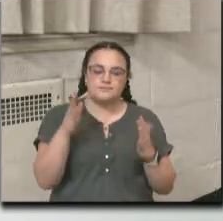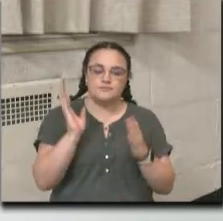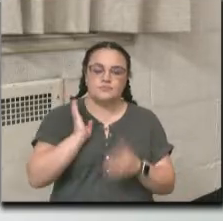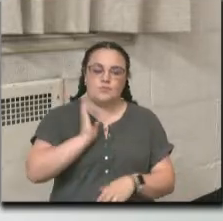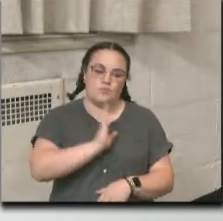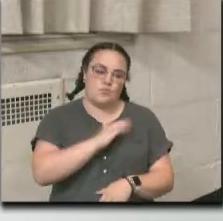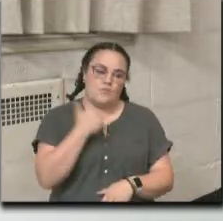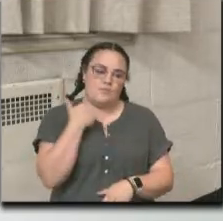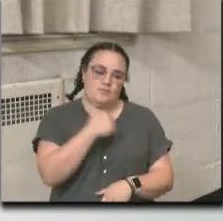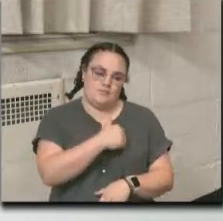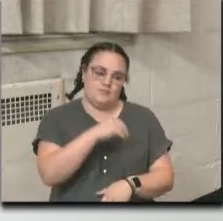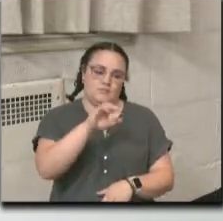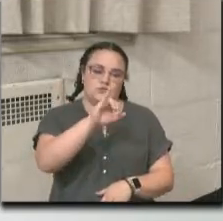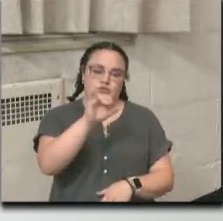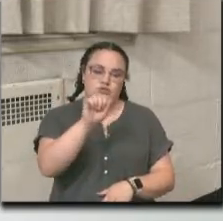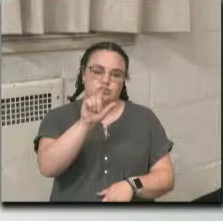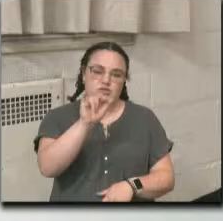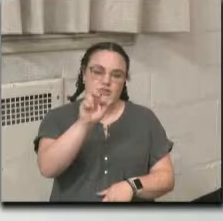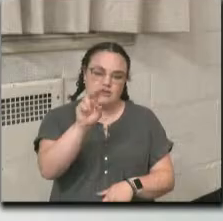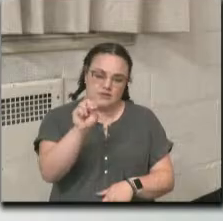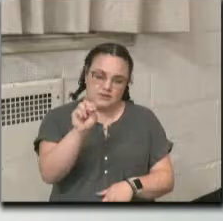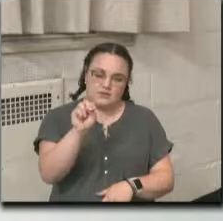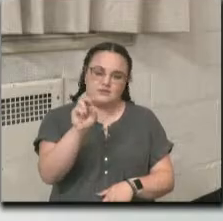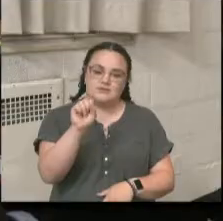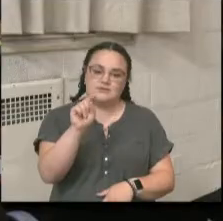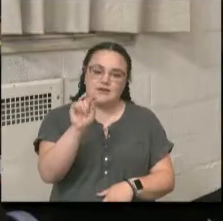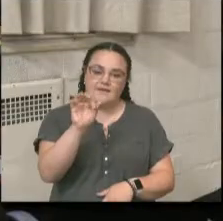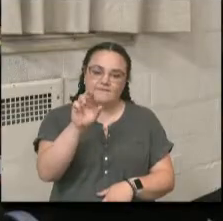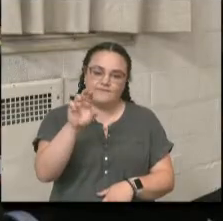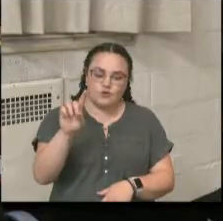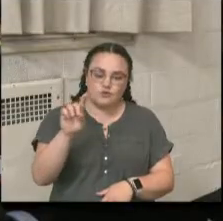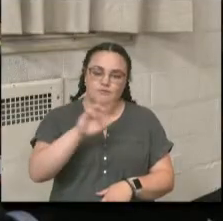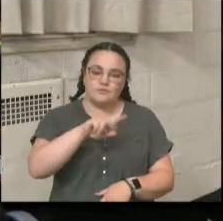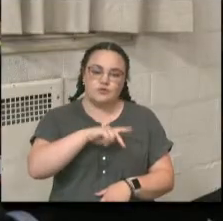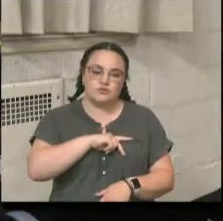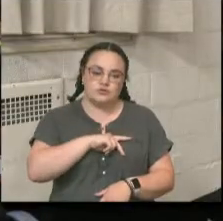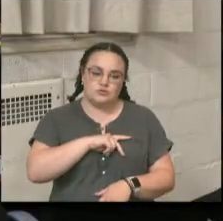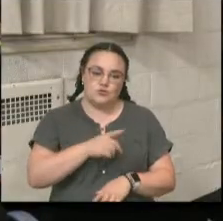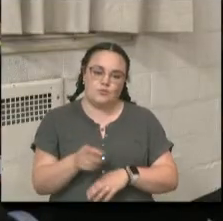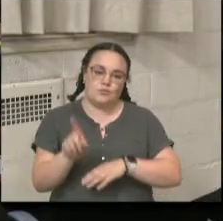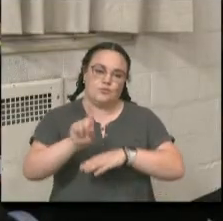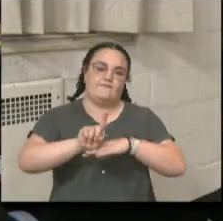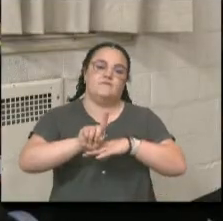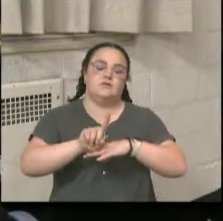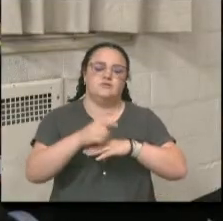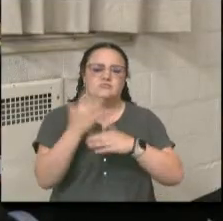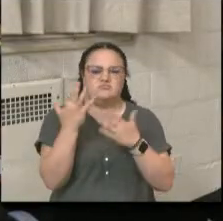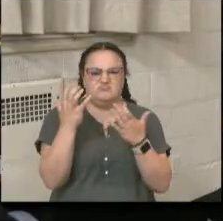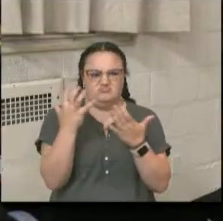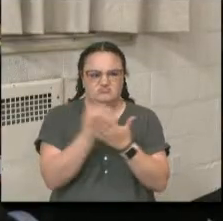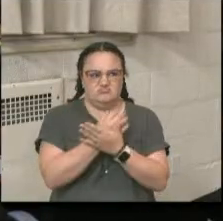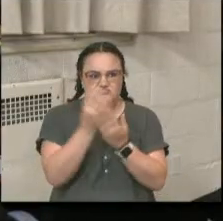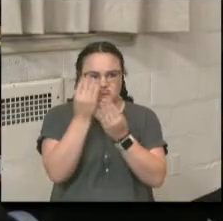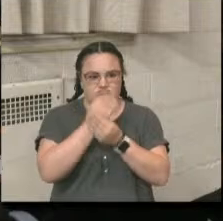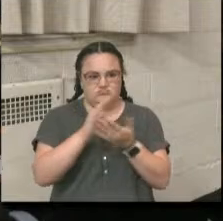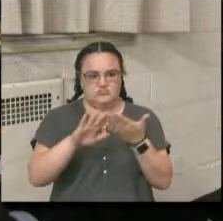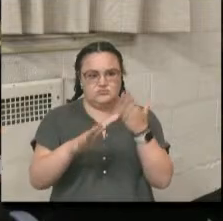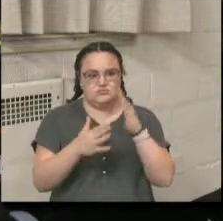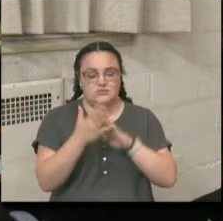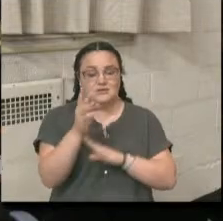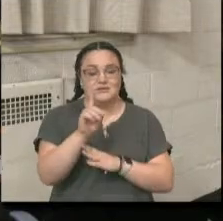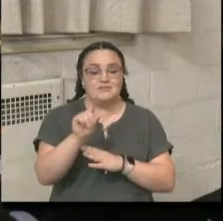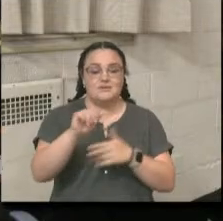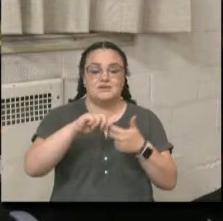Member Shayla Adams Stafford, personal privilege. Thank you so much. I just wanted to let the community know that the Disability